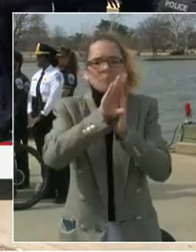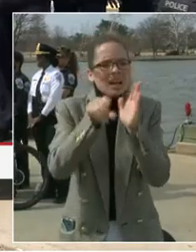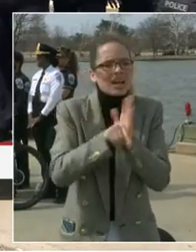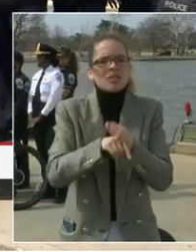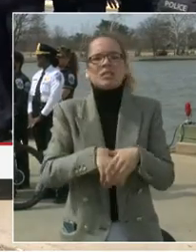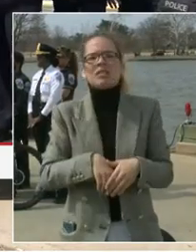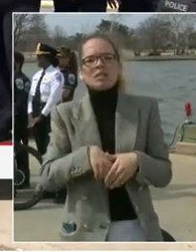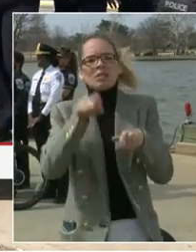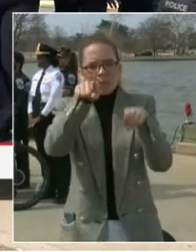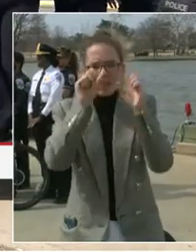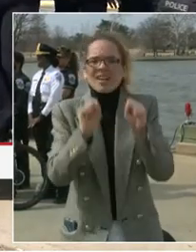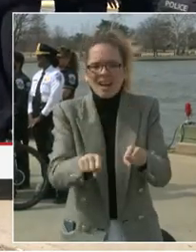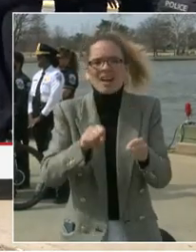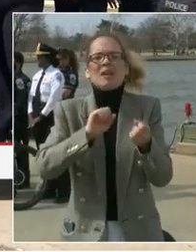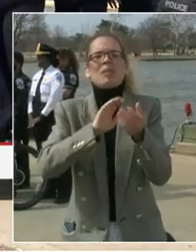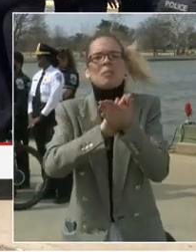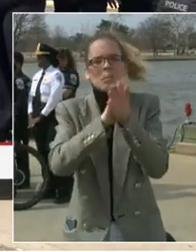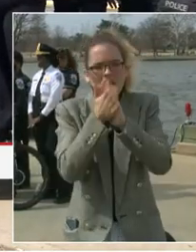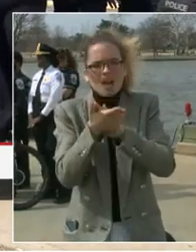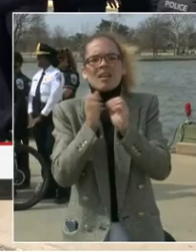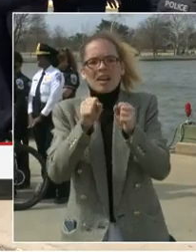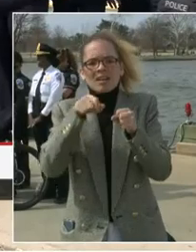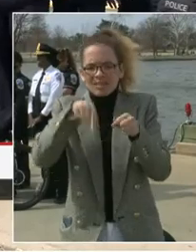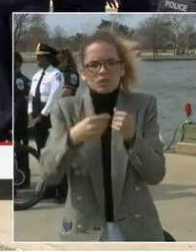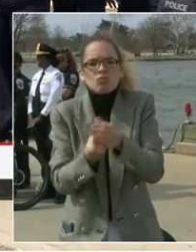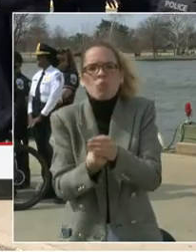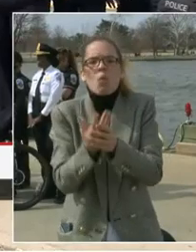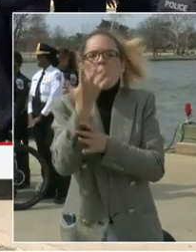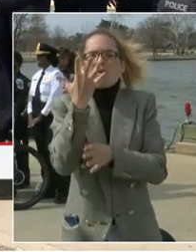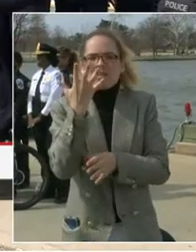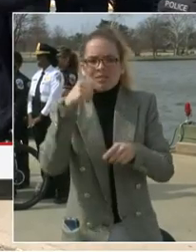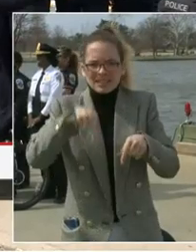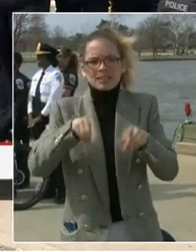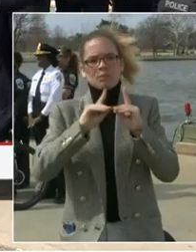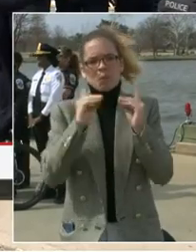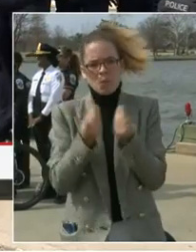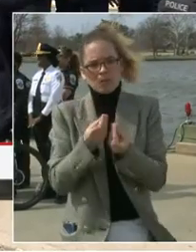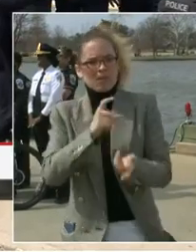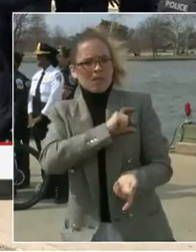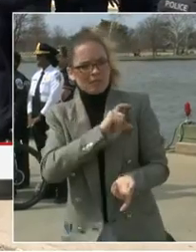thrive. And that's what our commitment is.